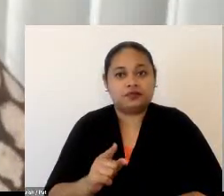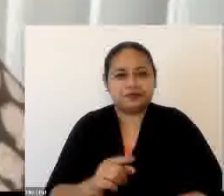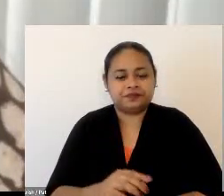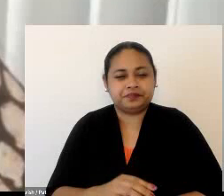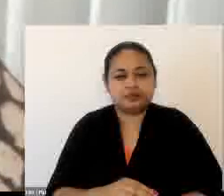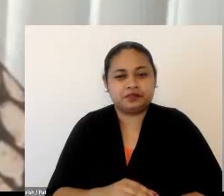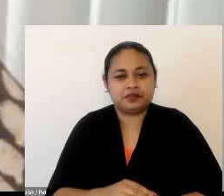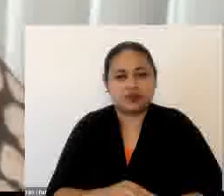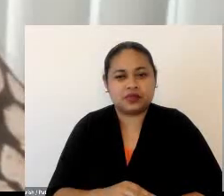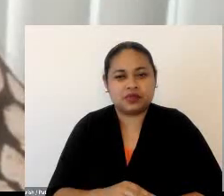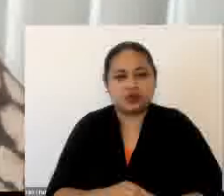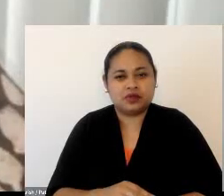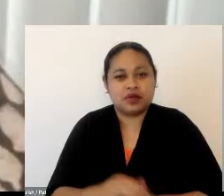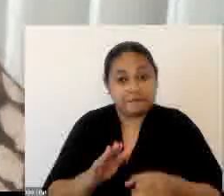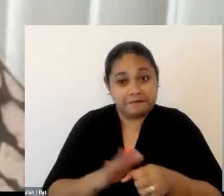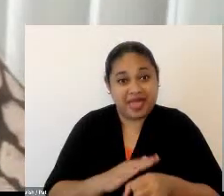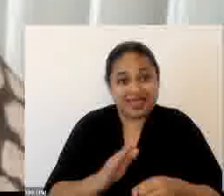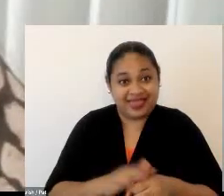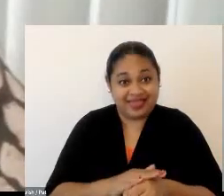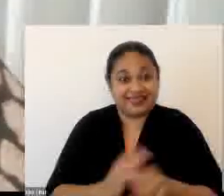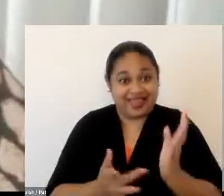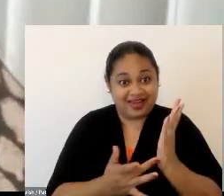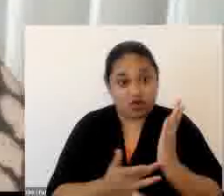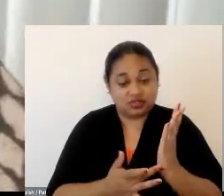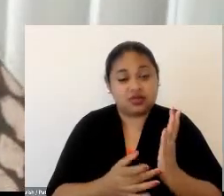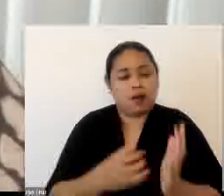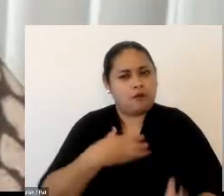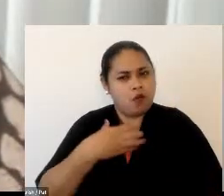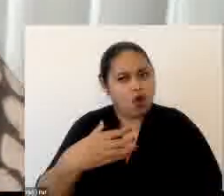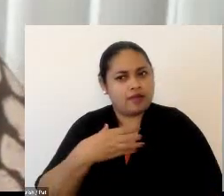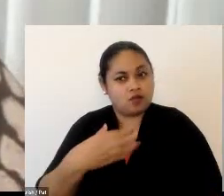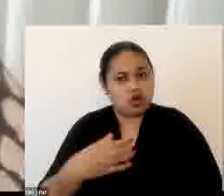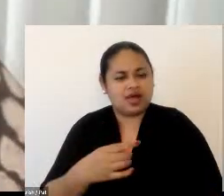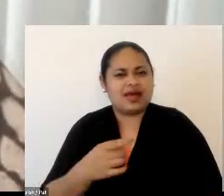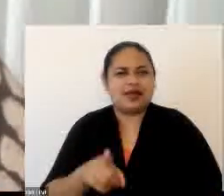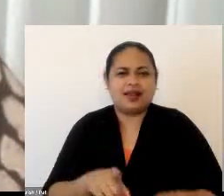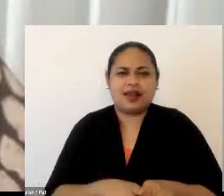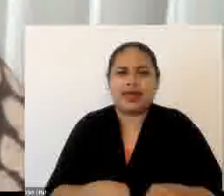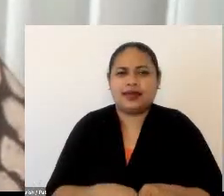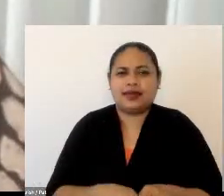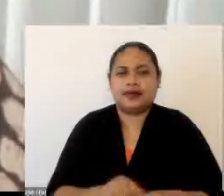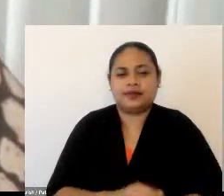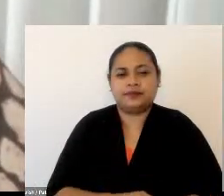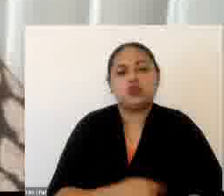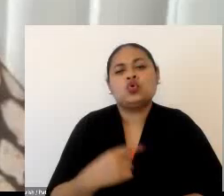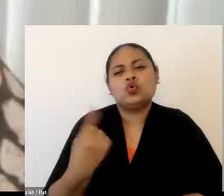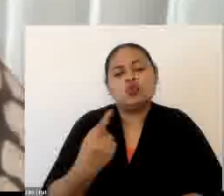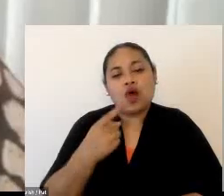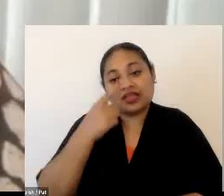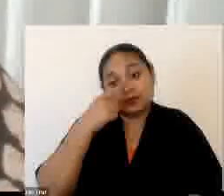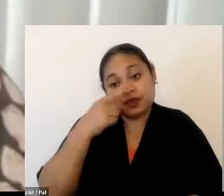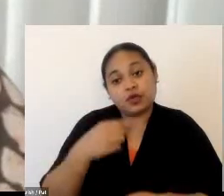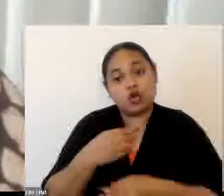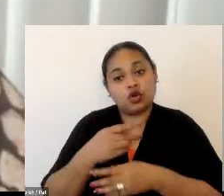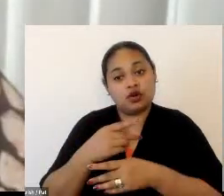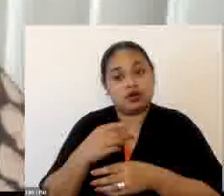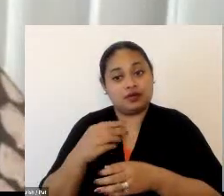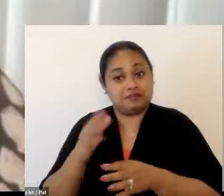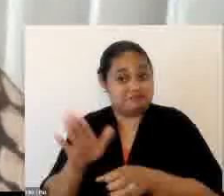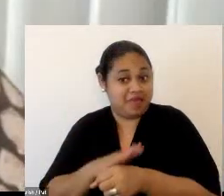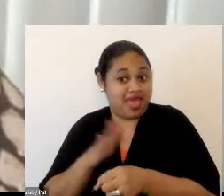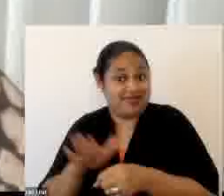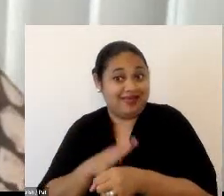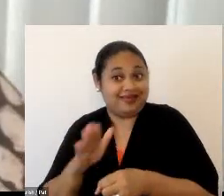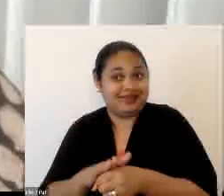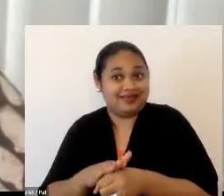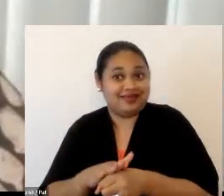digitizing their economies more and more now, is to sort of look at who are the people who are producing these technology? Who are the